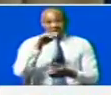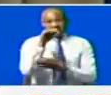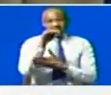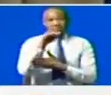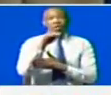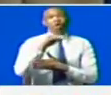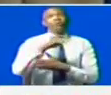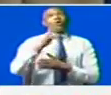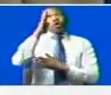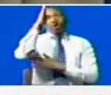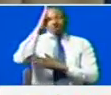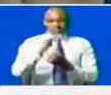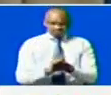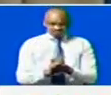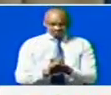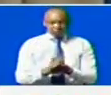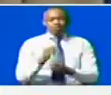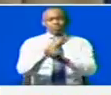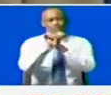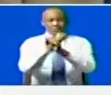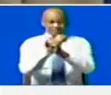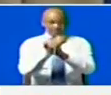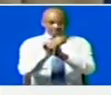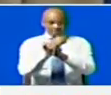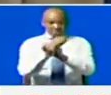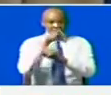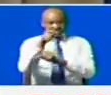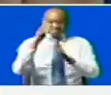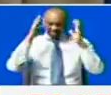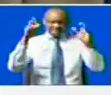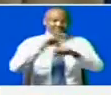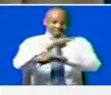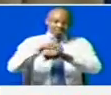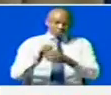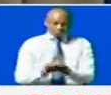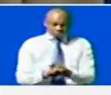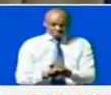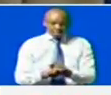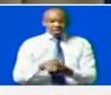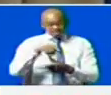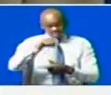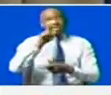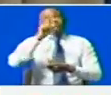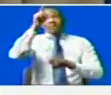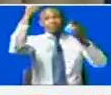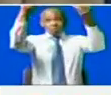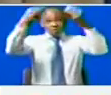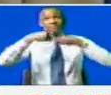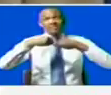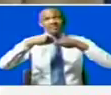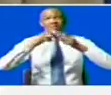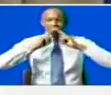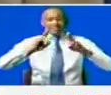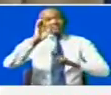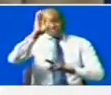God to protect this great nation and to give us His